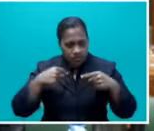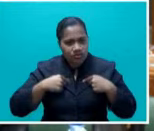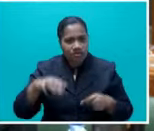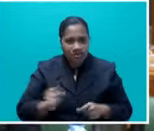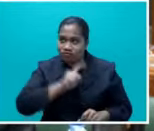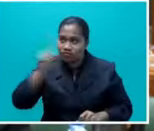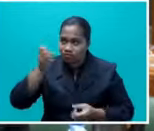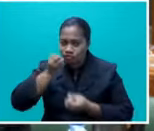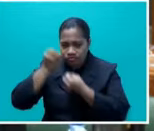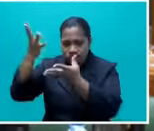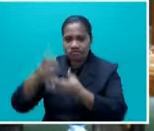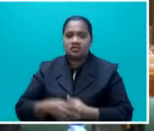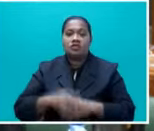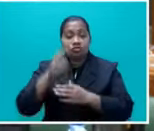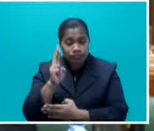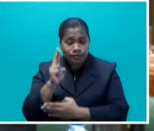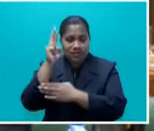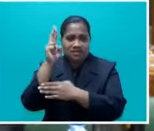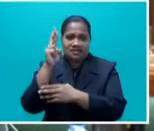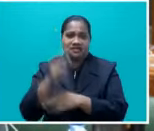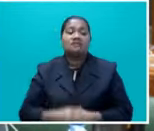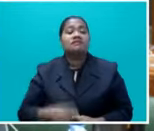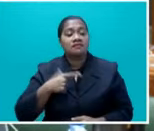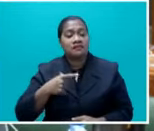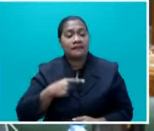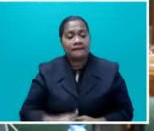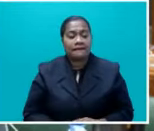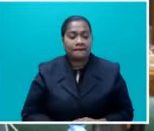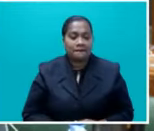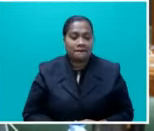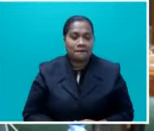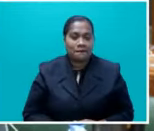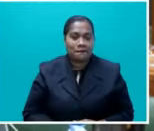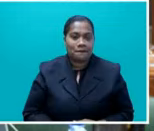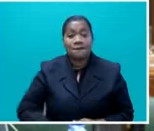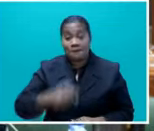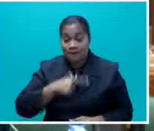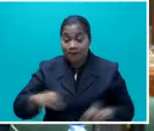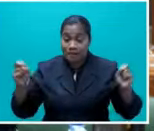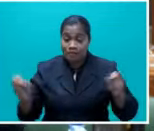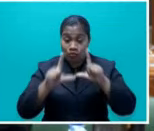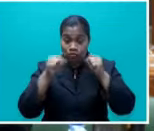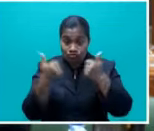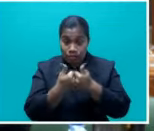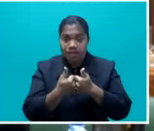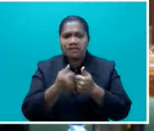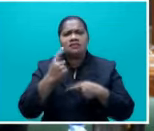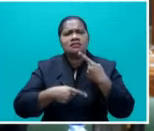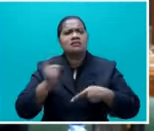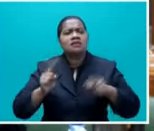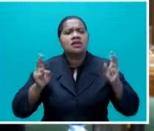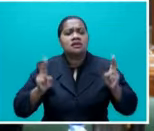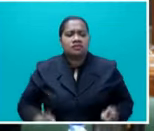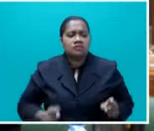heard. We have to be represented because Paris Agreement is about human life. Human